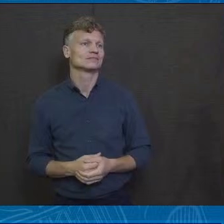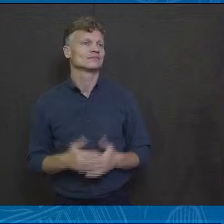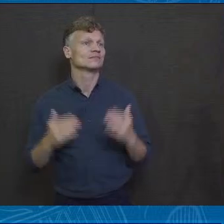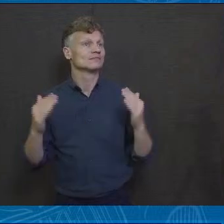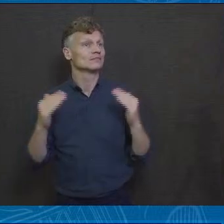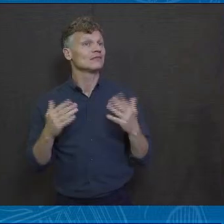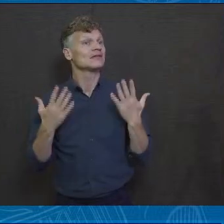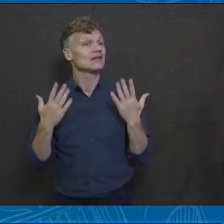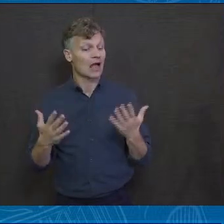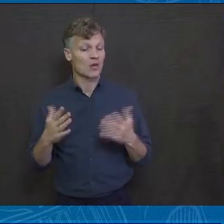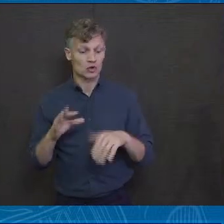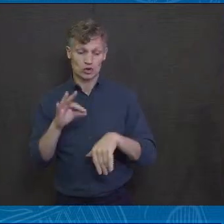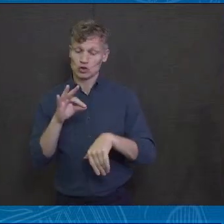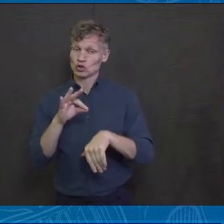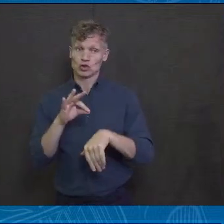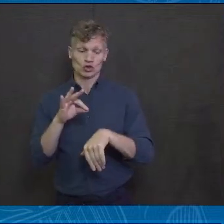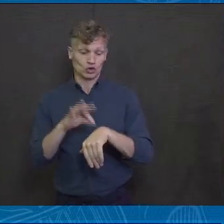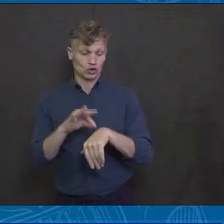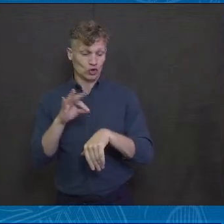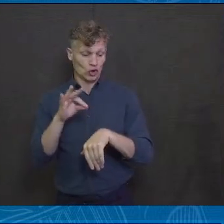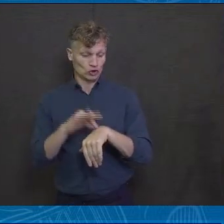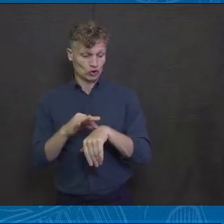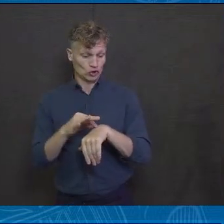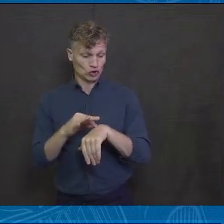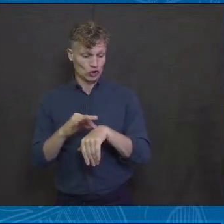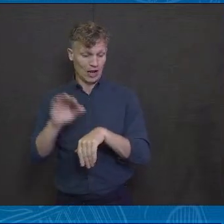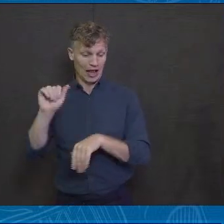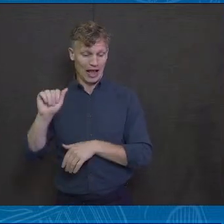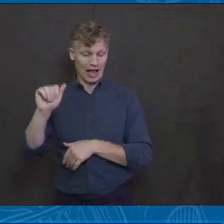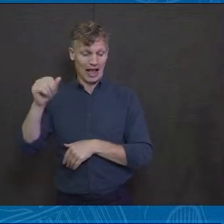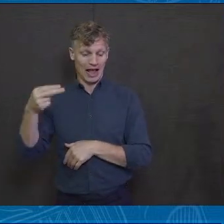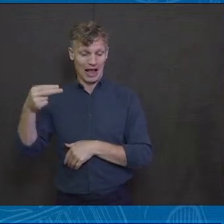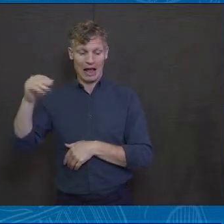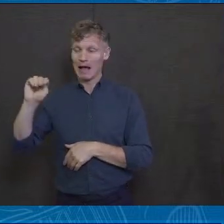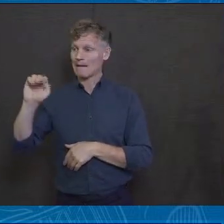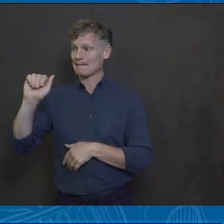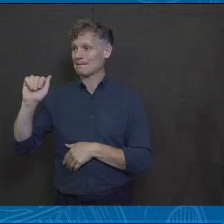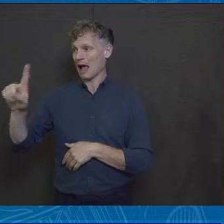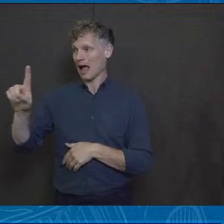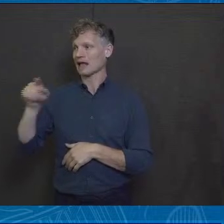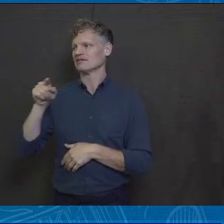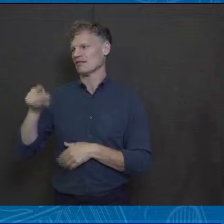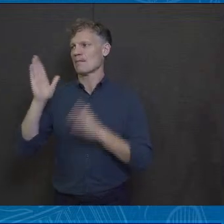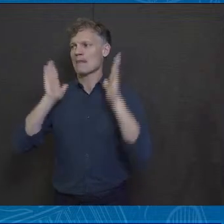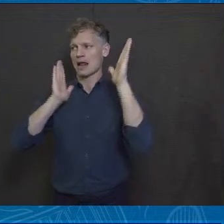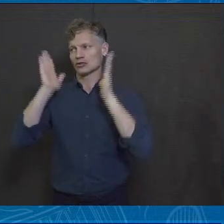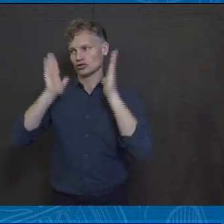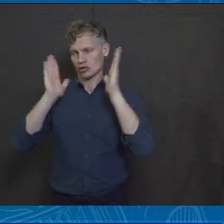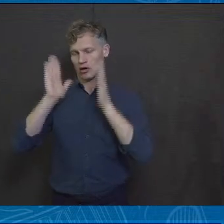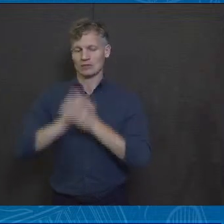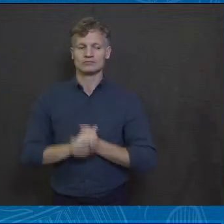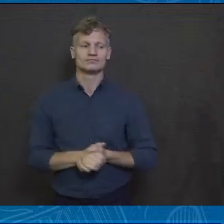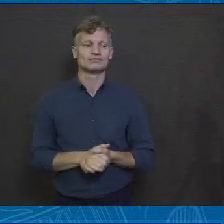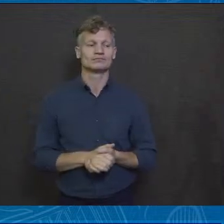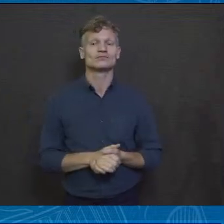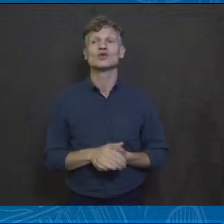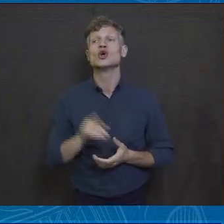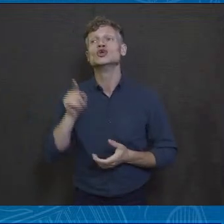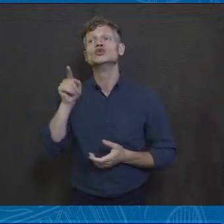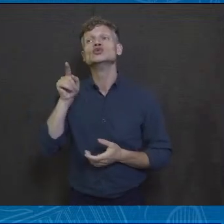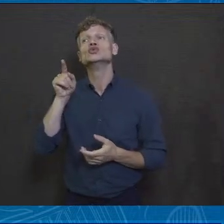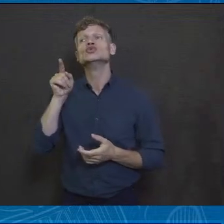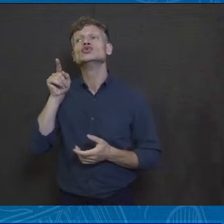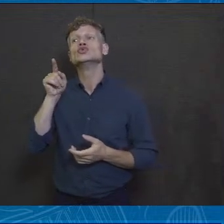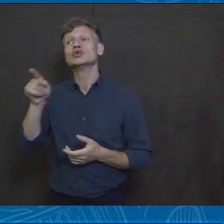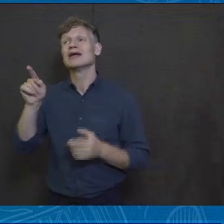to Dr. Ani Ahmad. The focus of her talk presents how the Municipal Council integrates